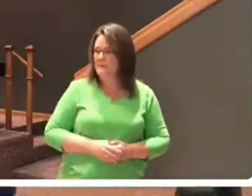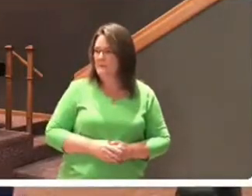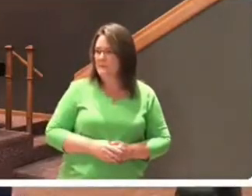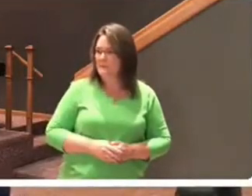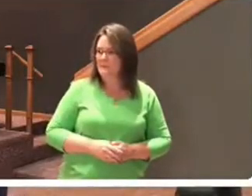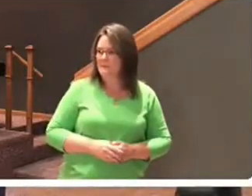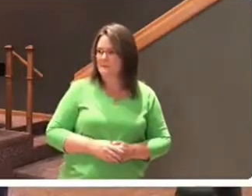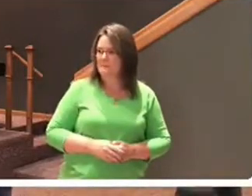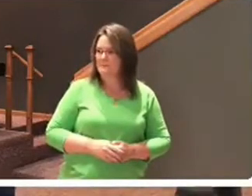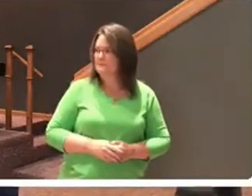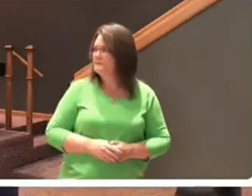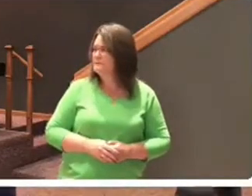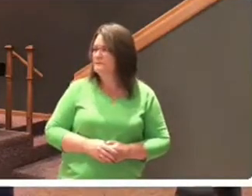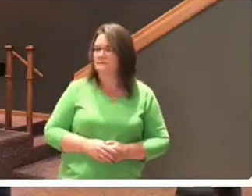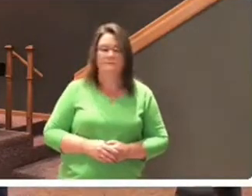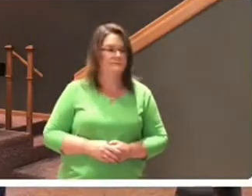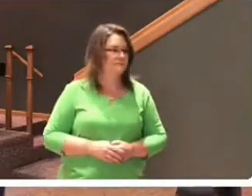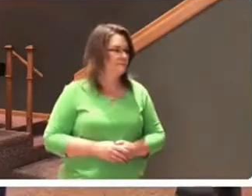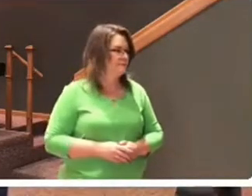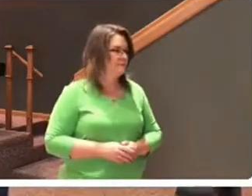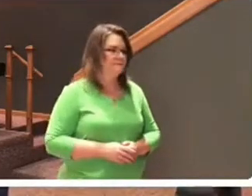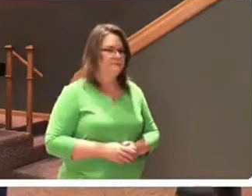2 more.